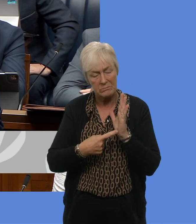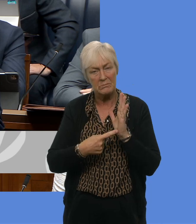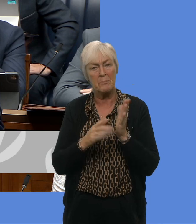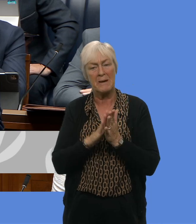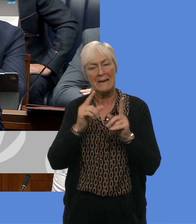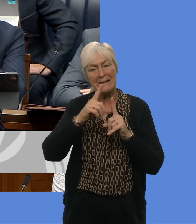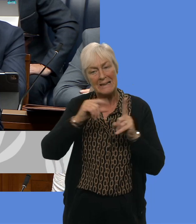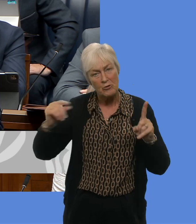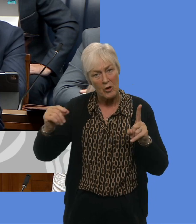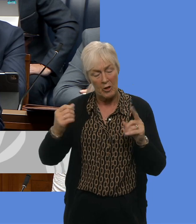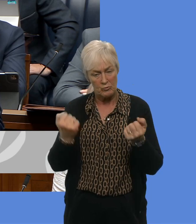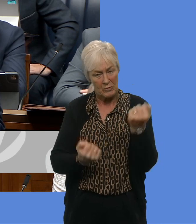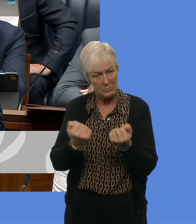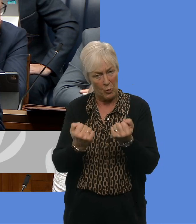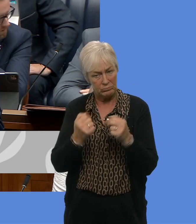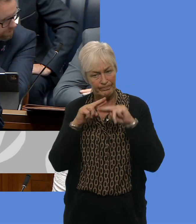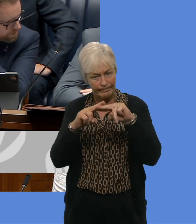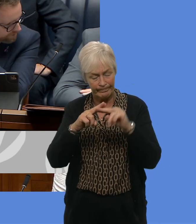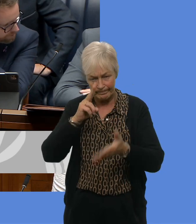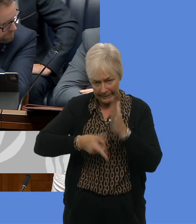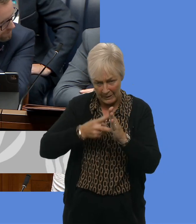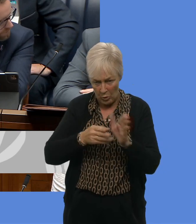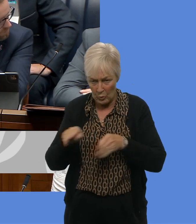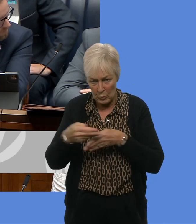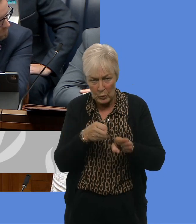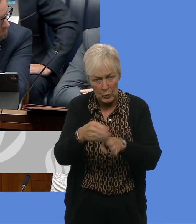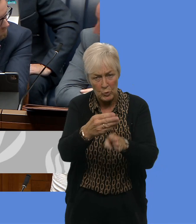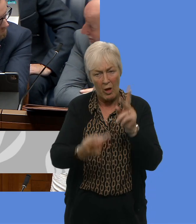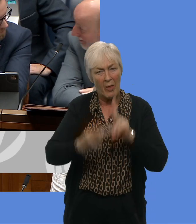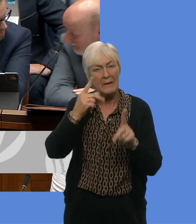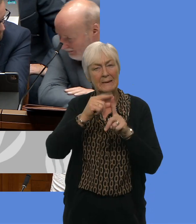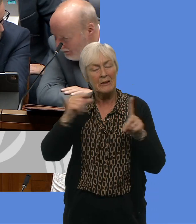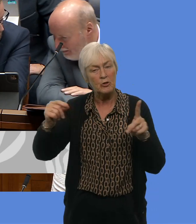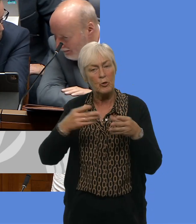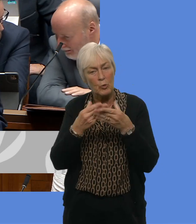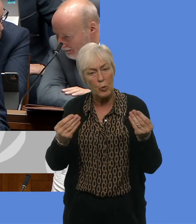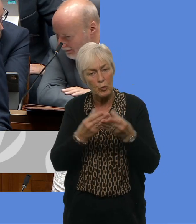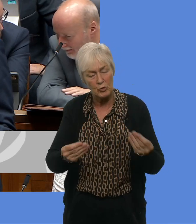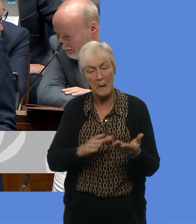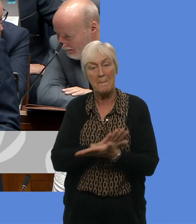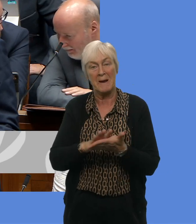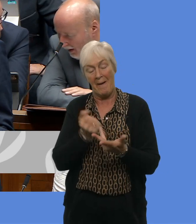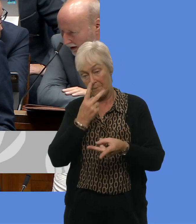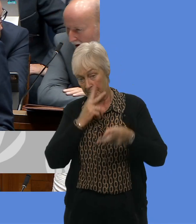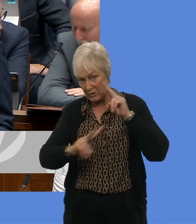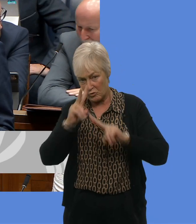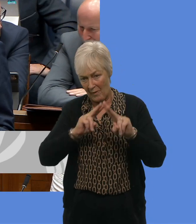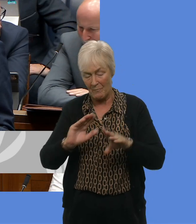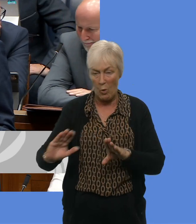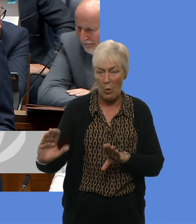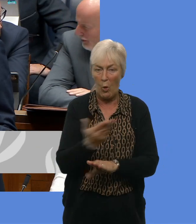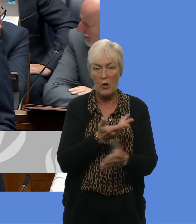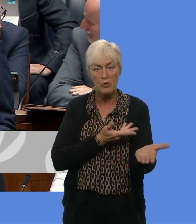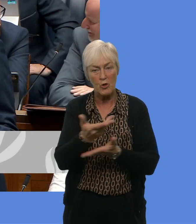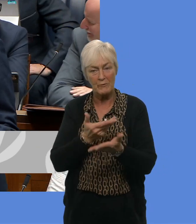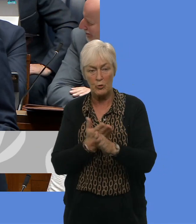key transport functions such as route planning and introduce other digital solutions, enabling it to have visibility of all services travelling